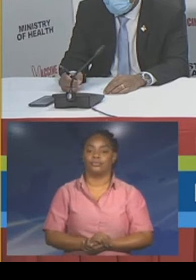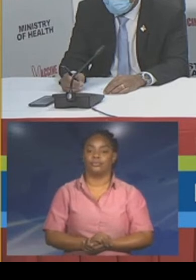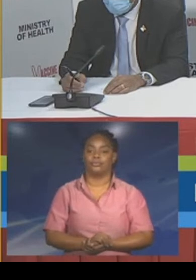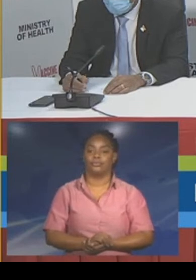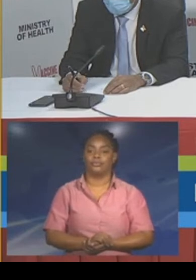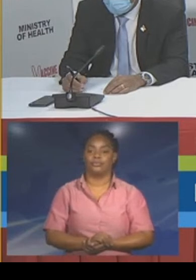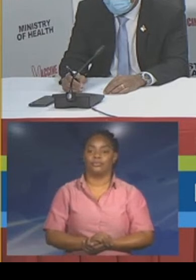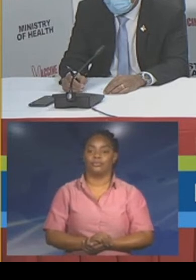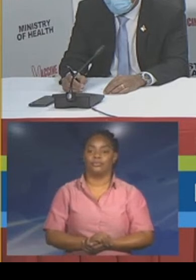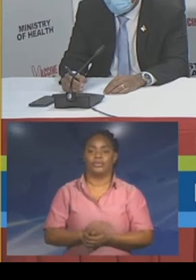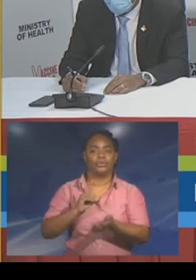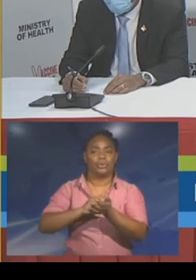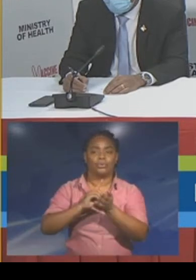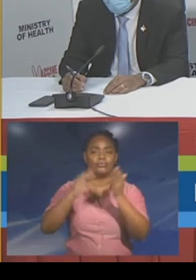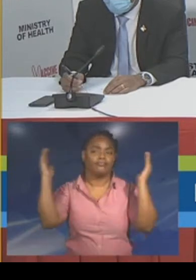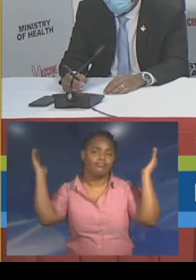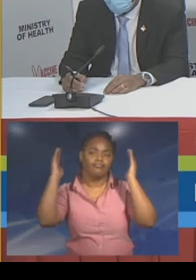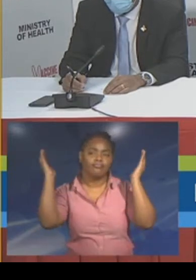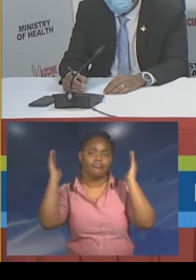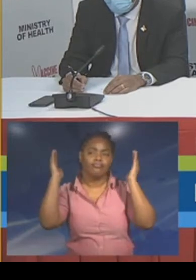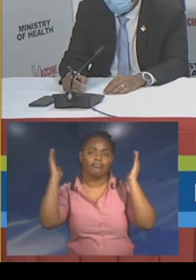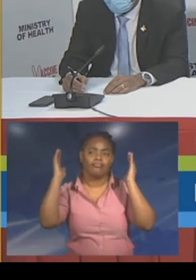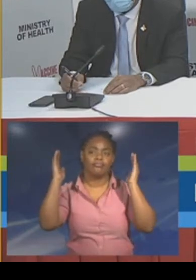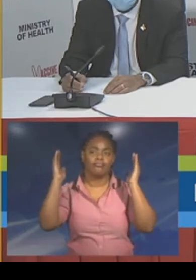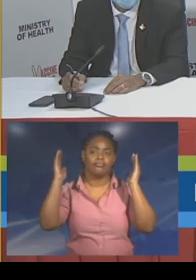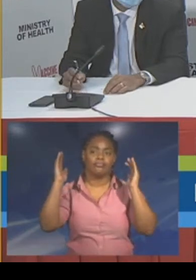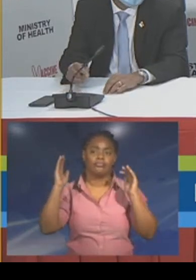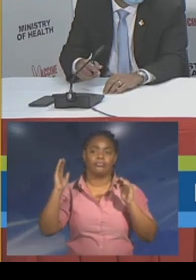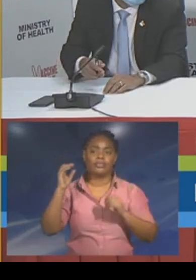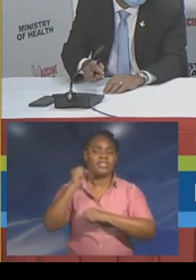for Dr. Hines. Dr. Hines, about a year ago,